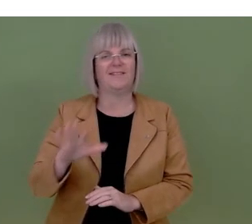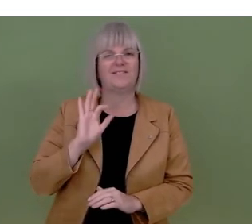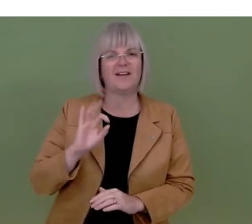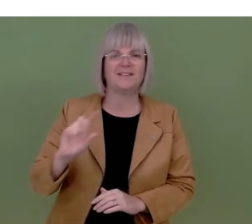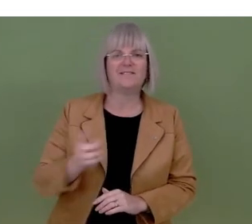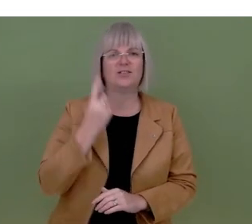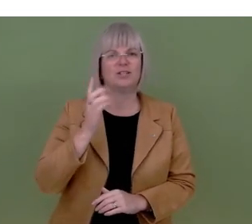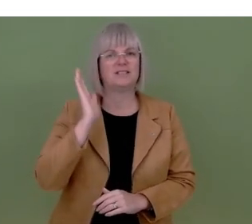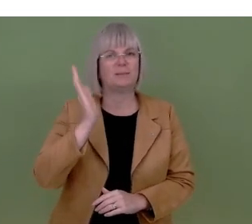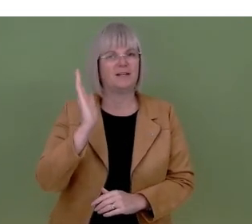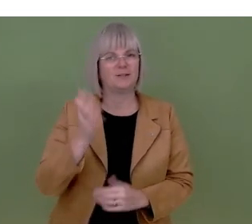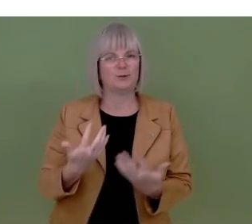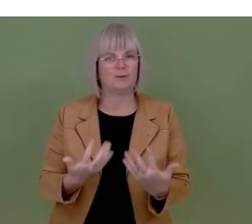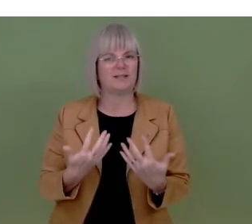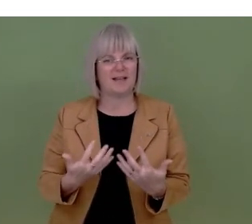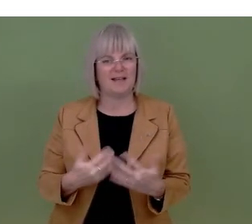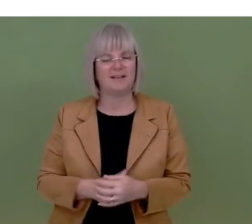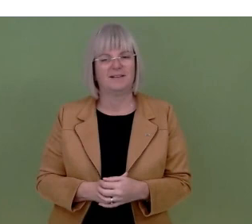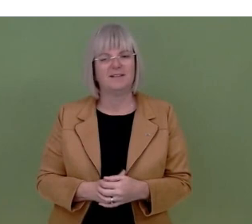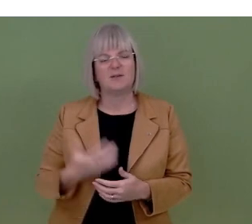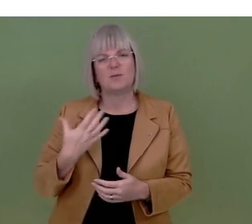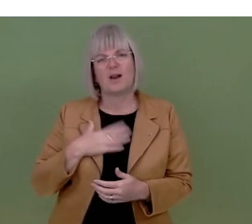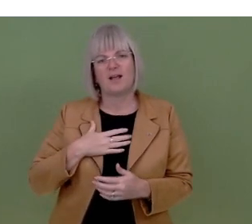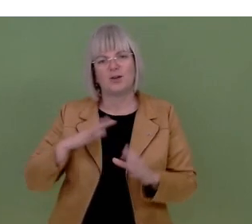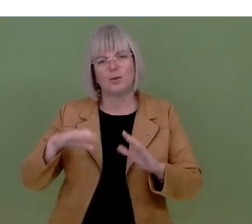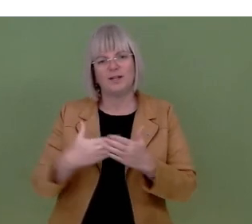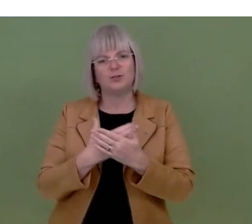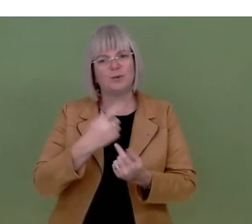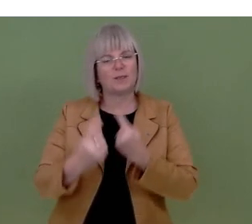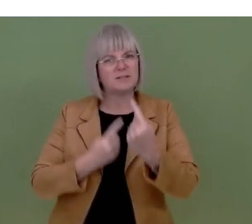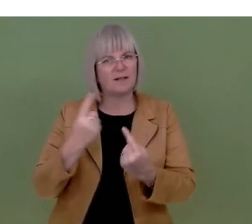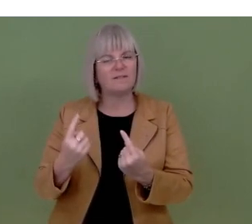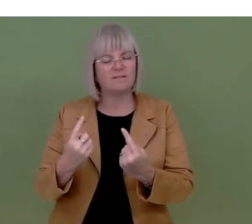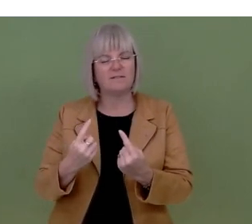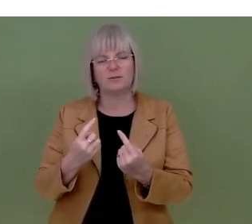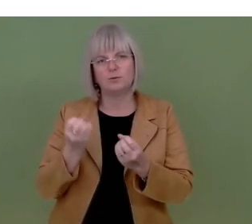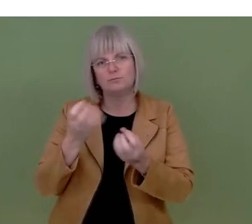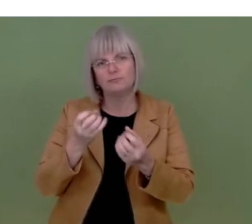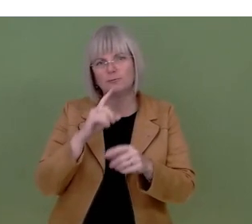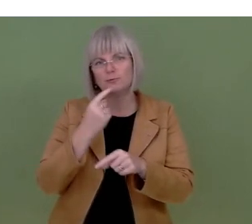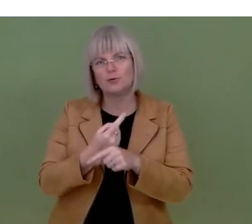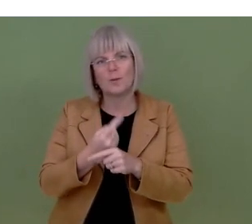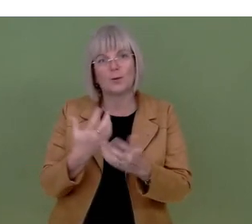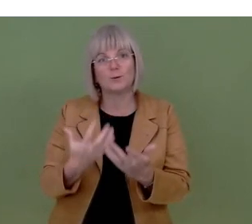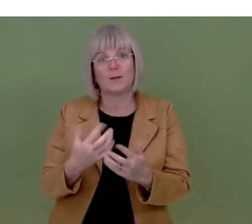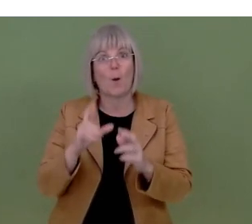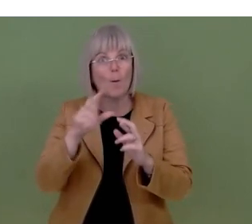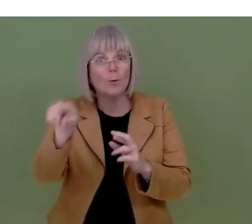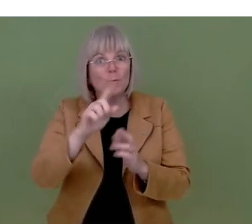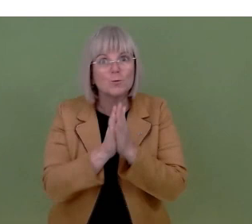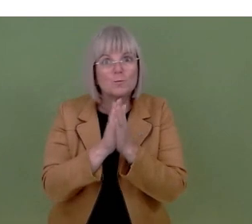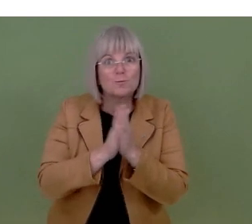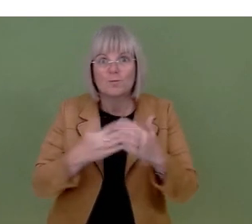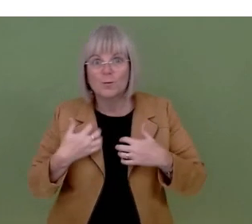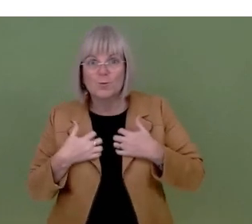today to introduce themselves and what they're going to talk about today. I hope you're looking forward to it as much as I am. Thank